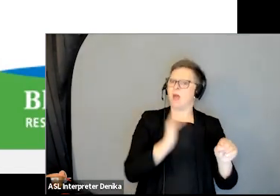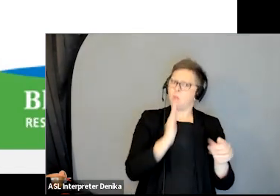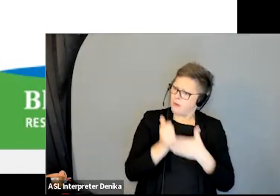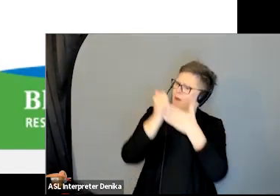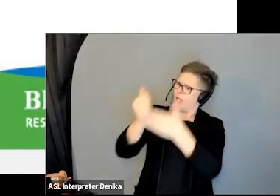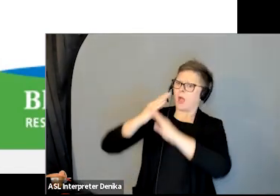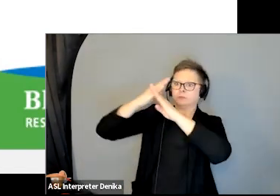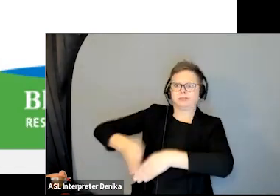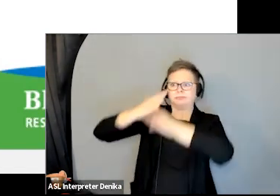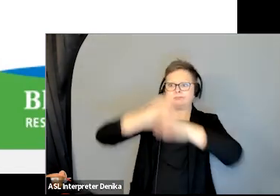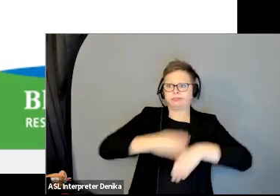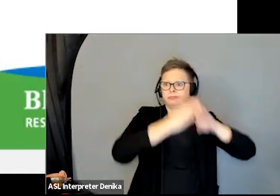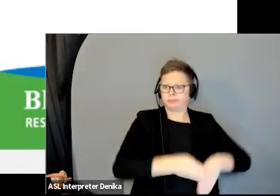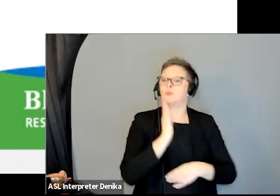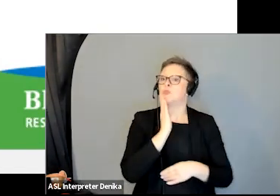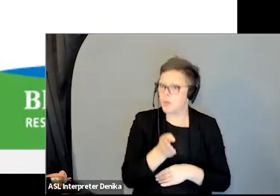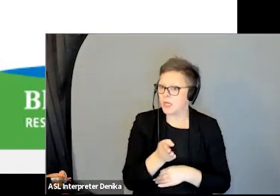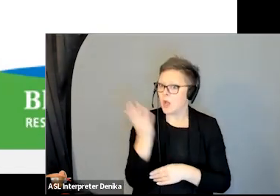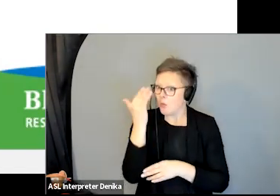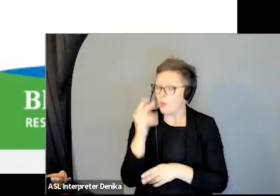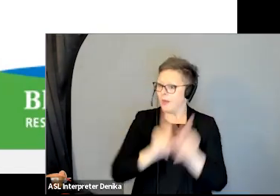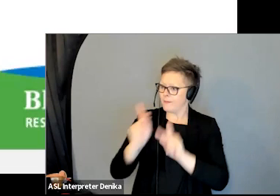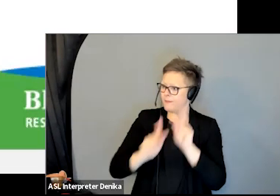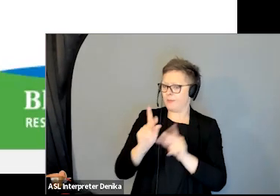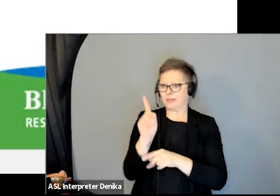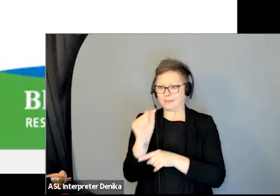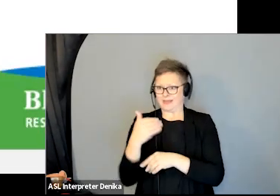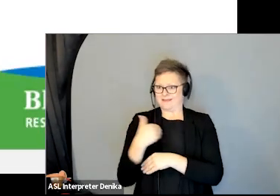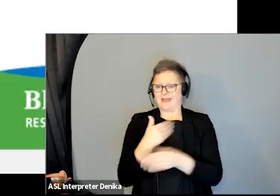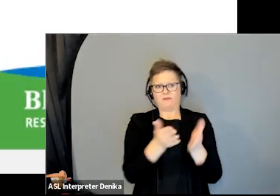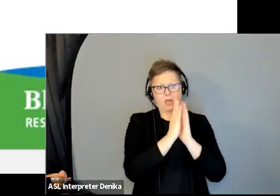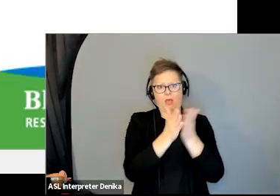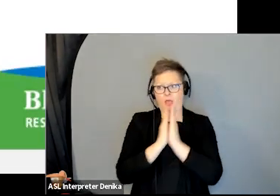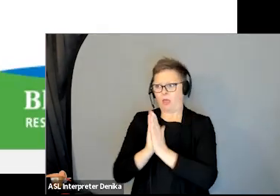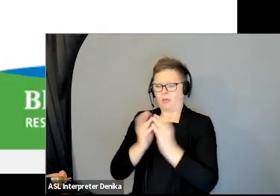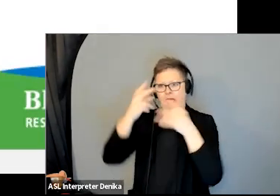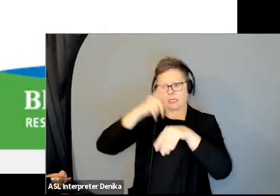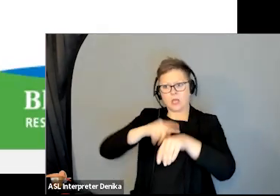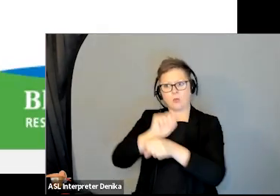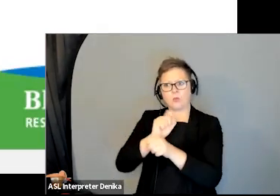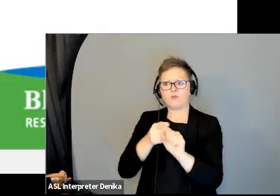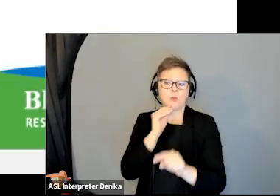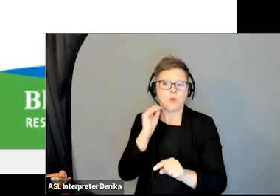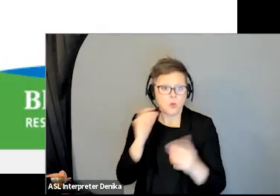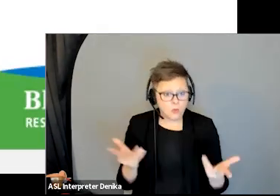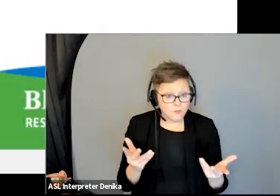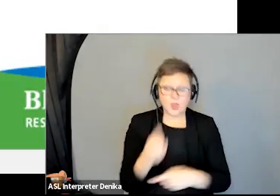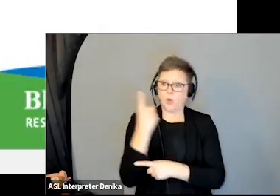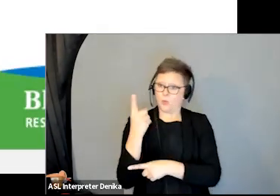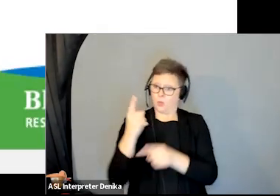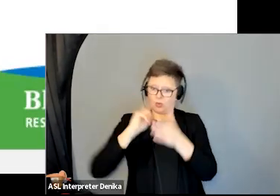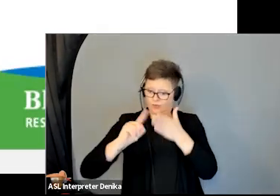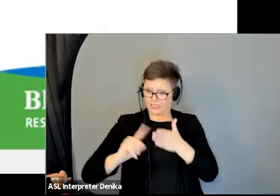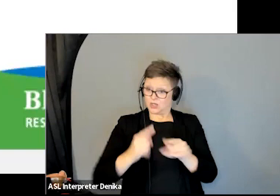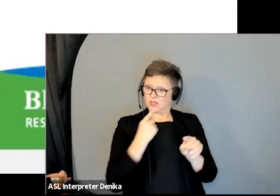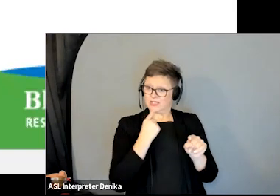barriers that people with disabilities face when requesting work from home as an individual accommodation. For example, in one study based on